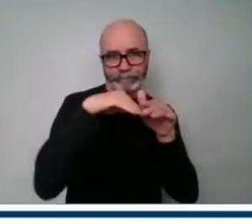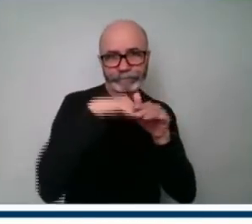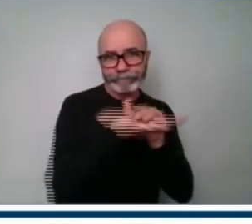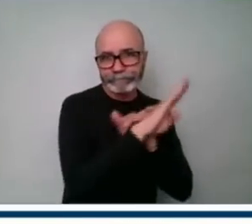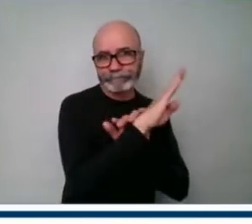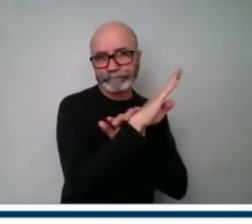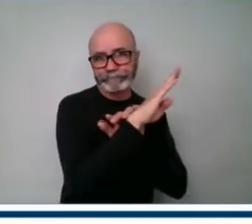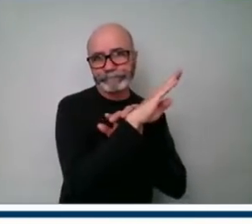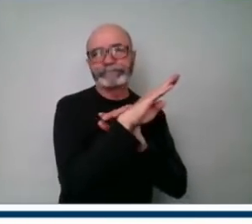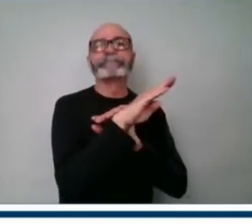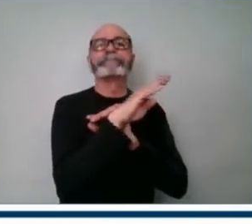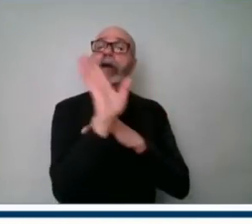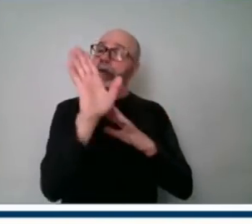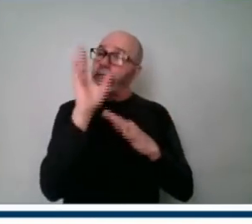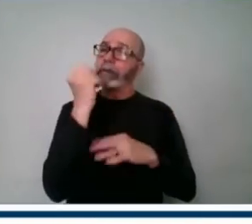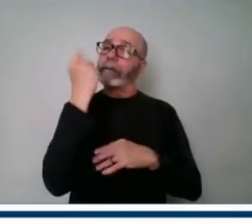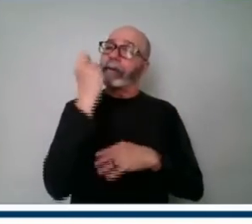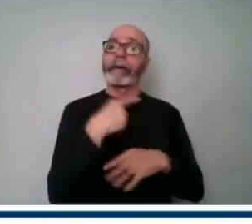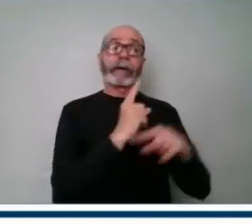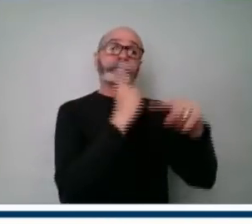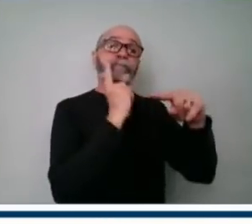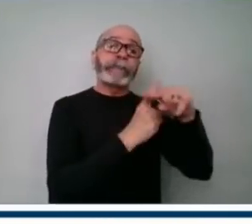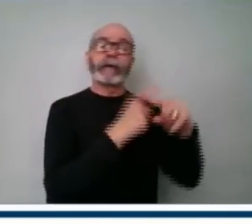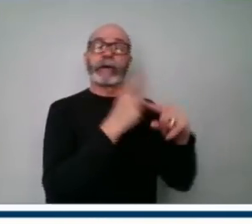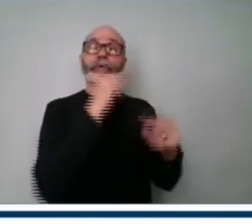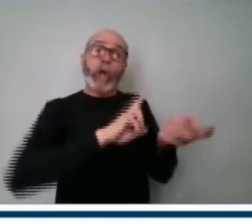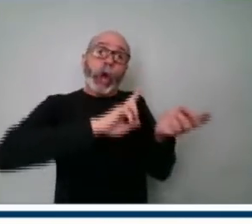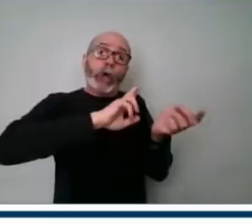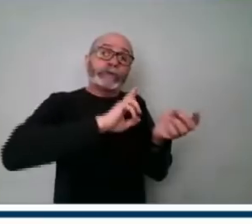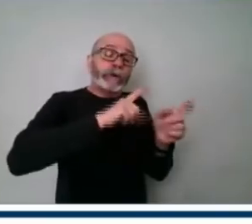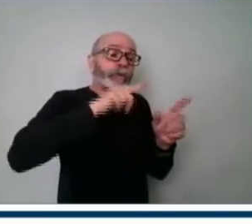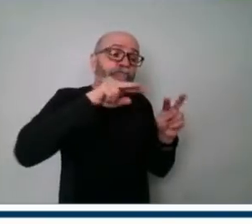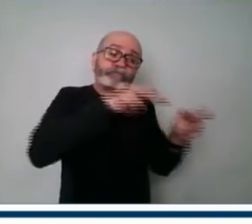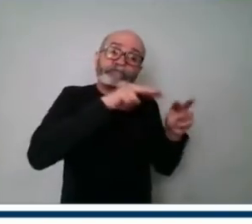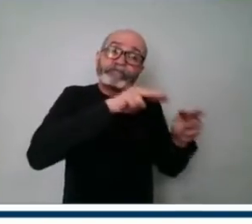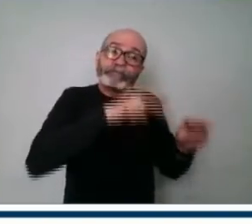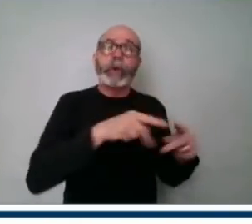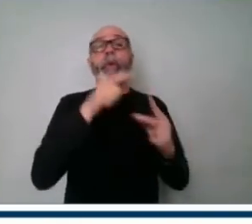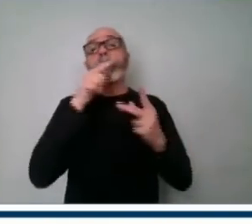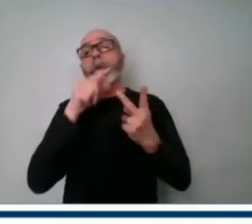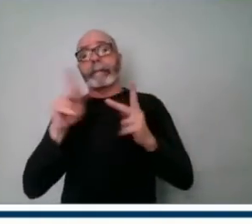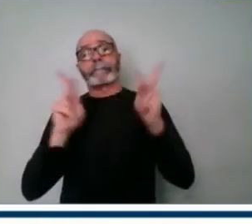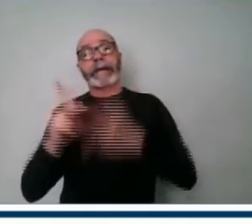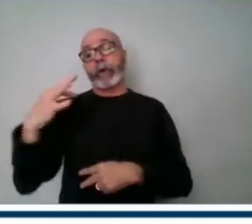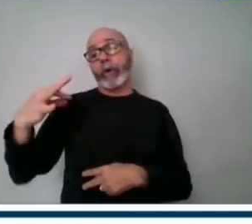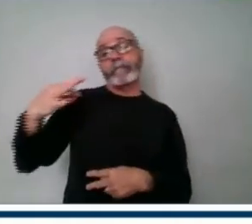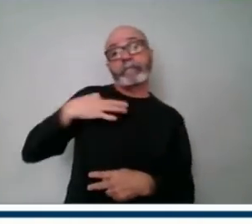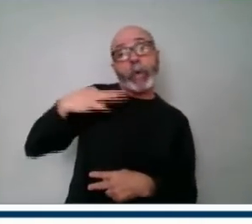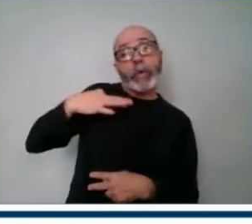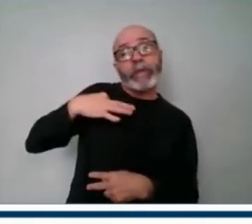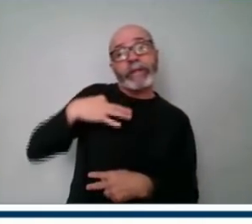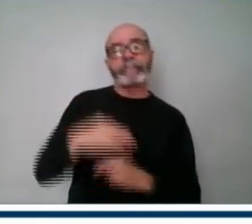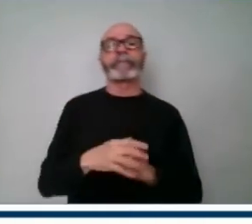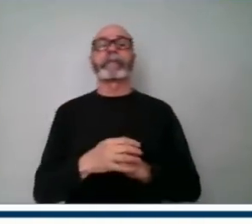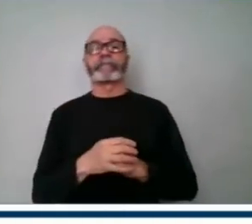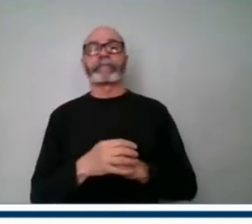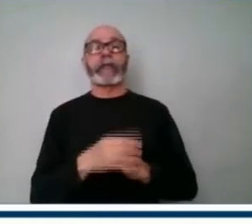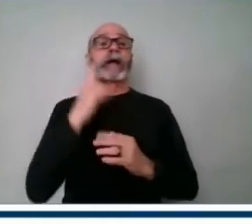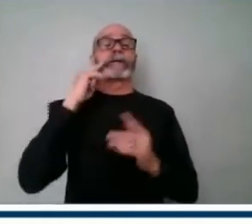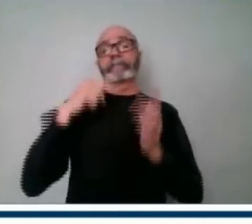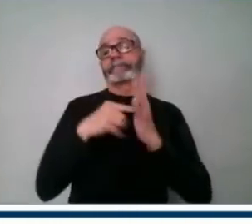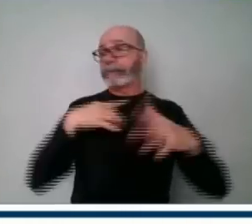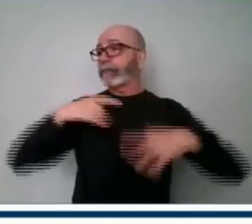and volunteers. Social gatherings, special events, and festivals hosted by a recognized business